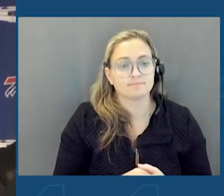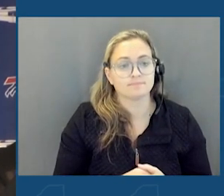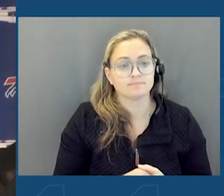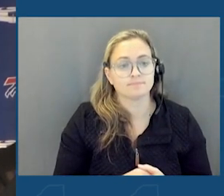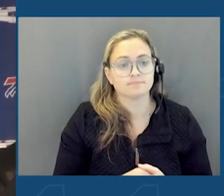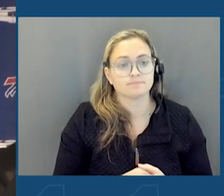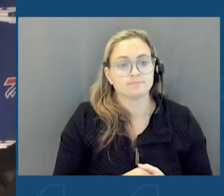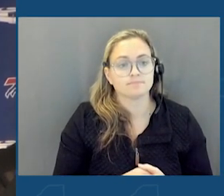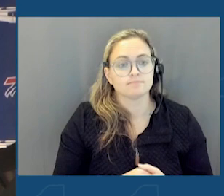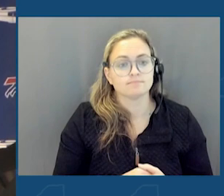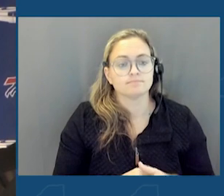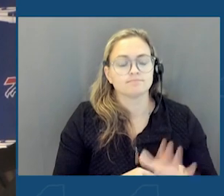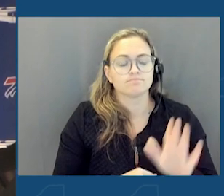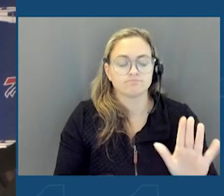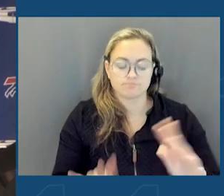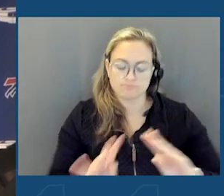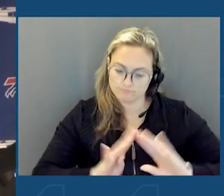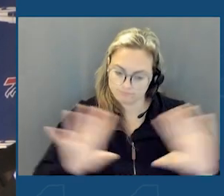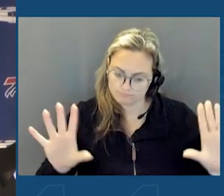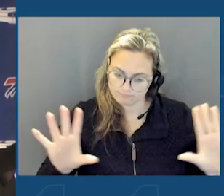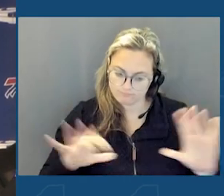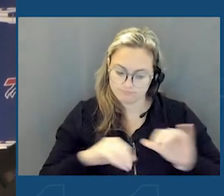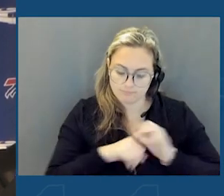So let me get this straight.